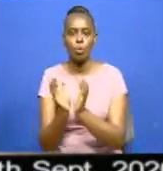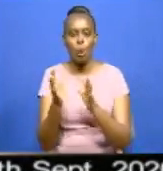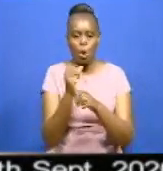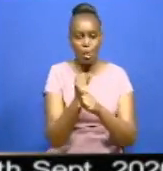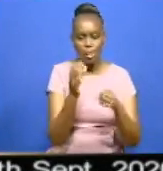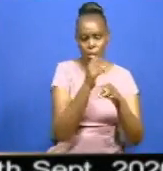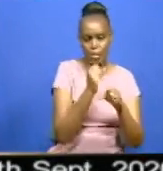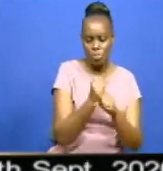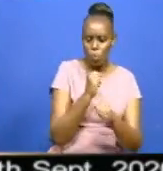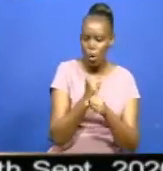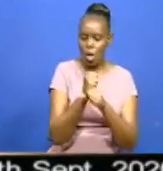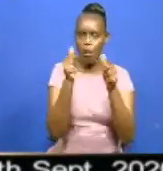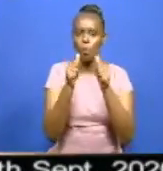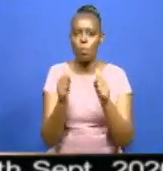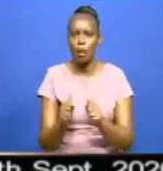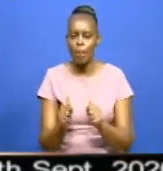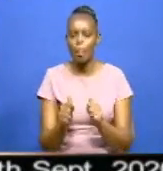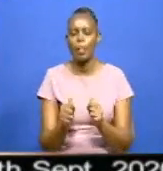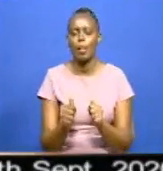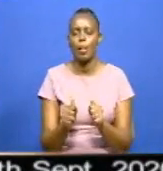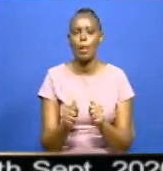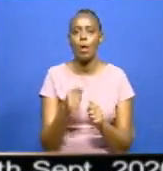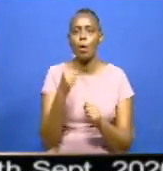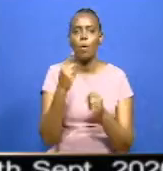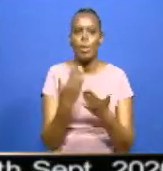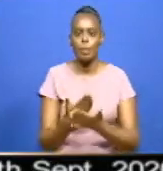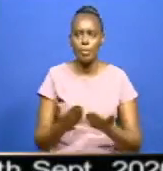for doing their work. But one of the things,